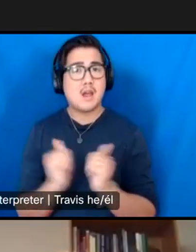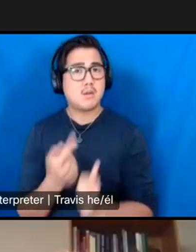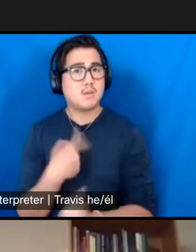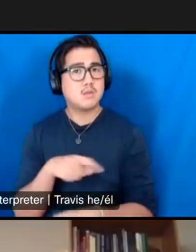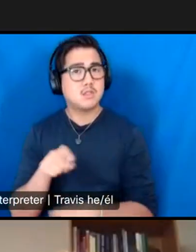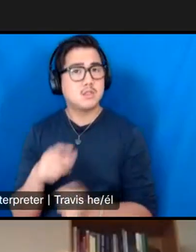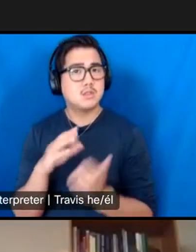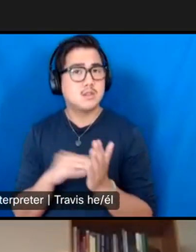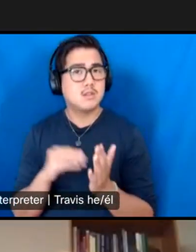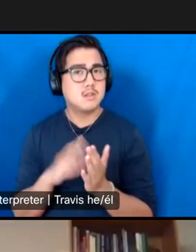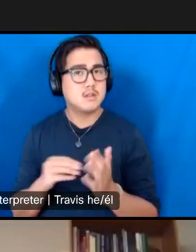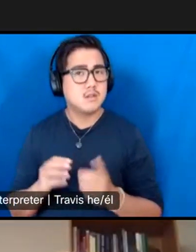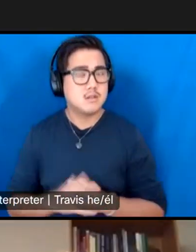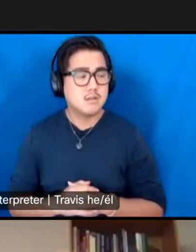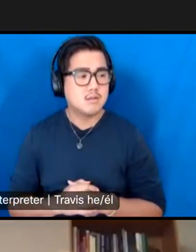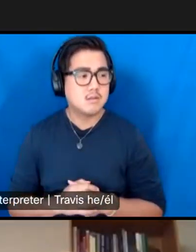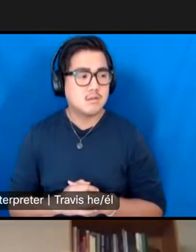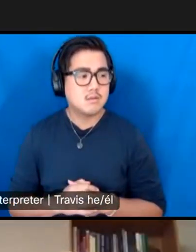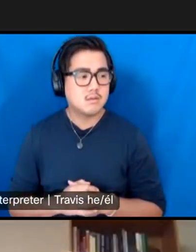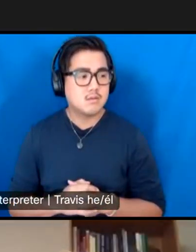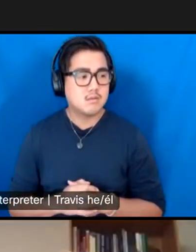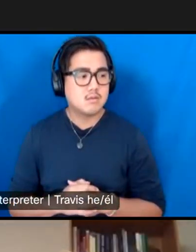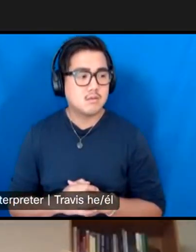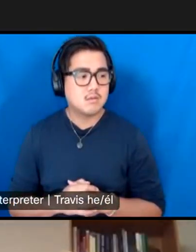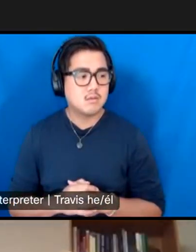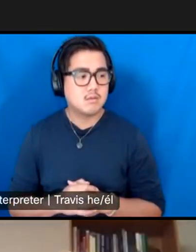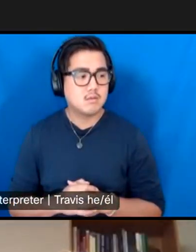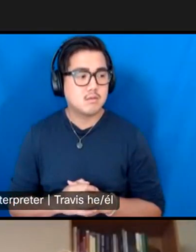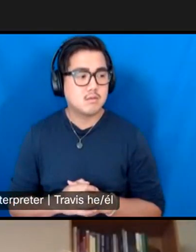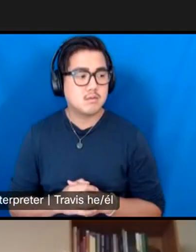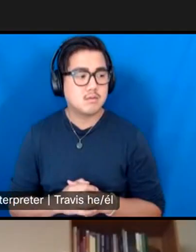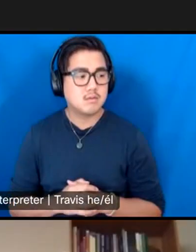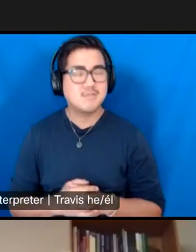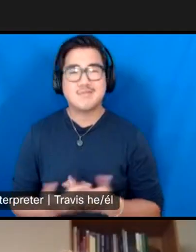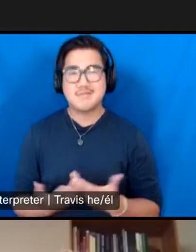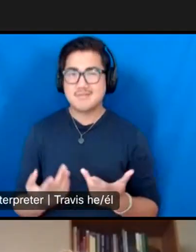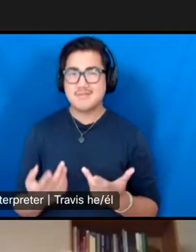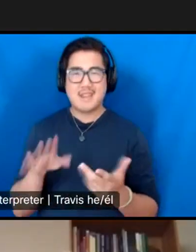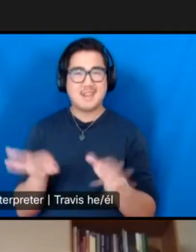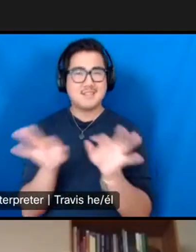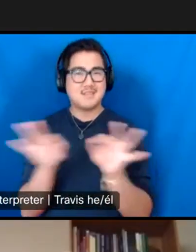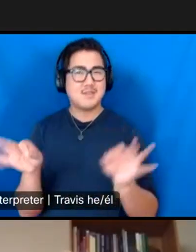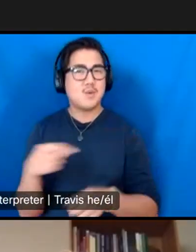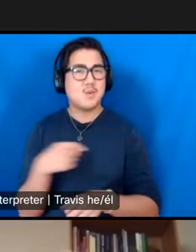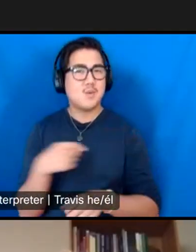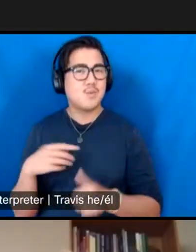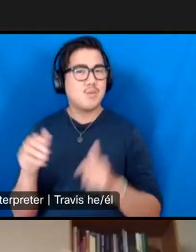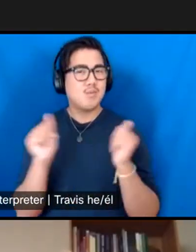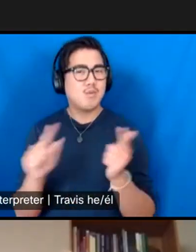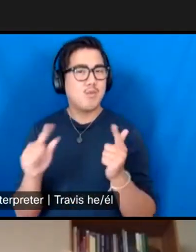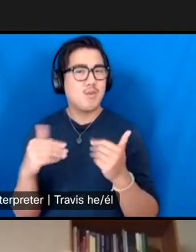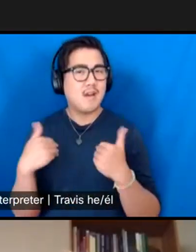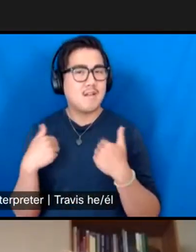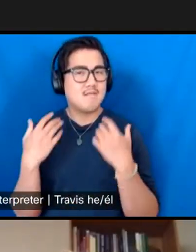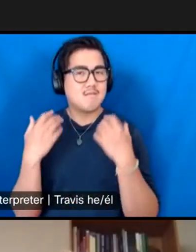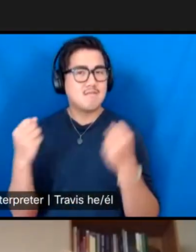so the piece there around we all have healing traditions, and being able